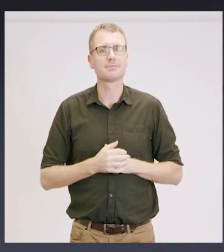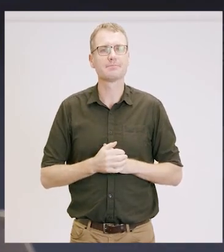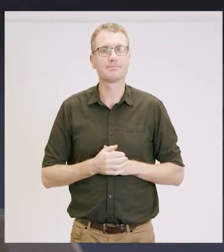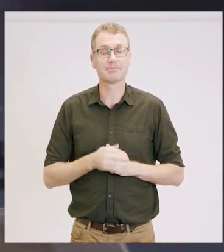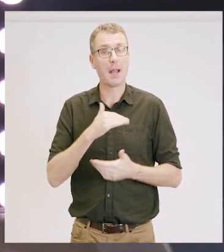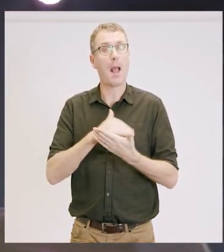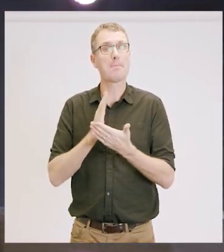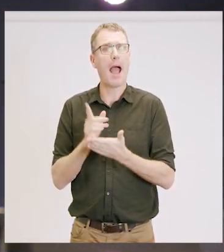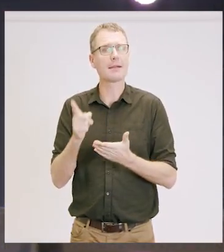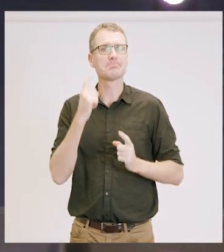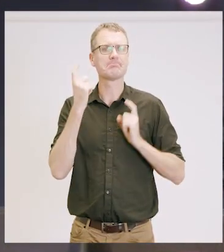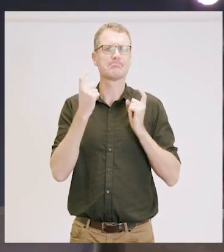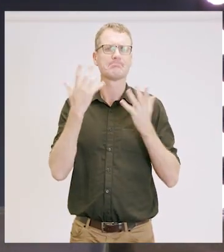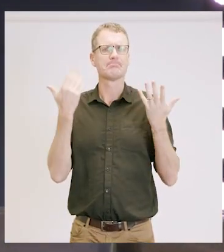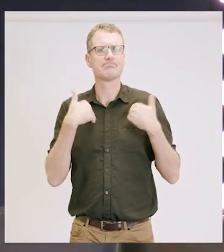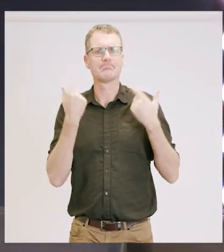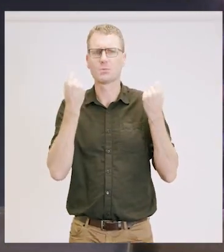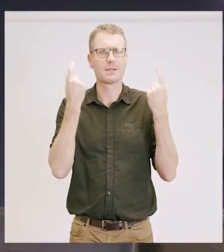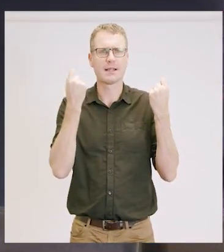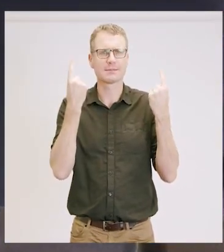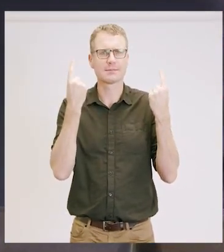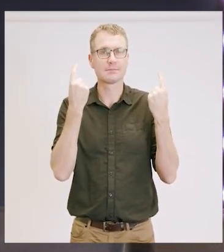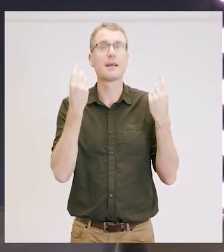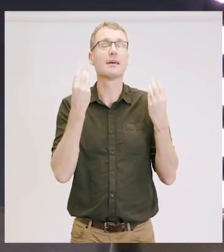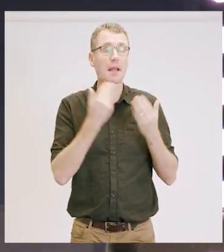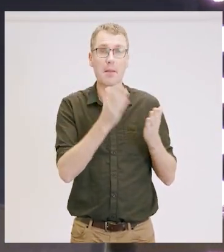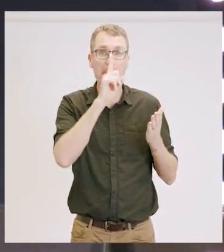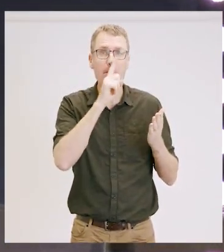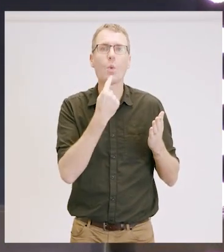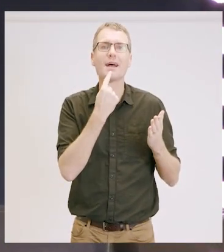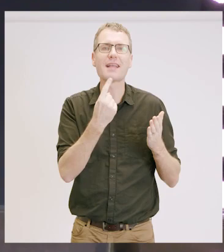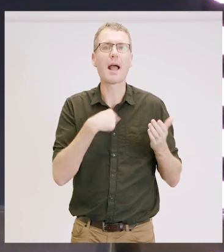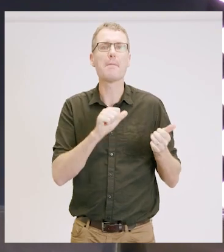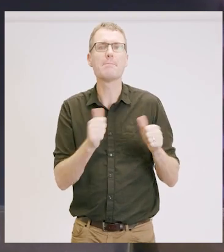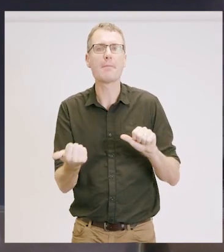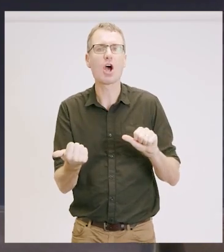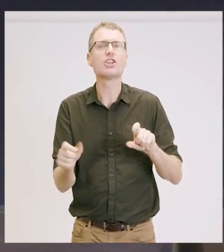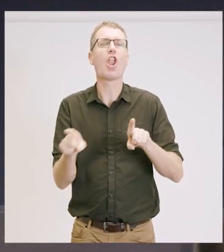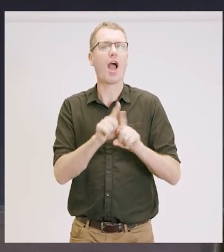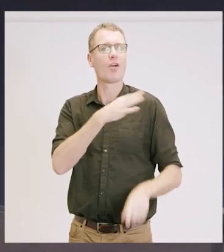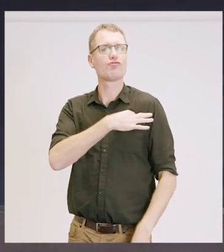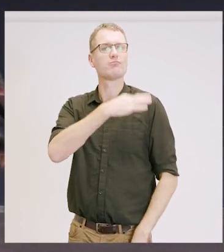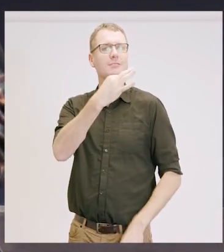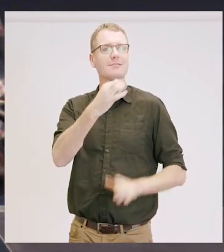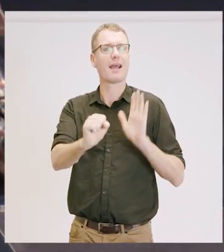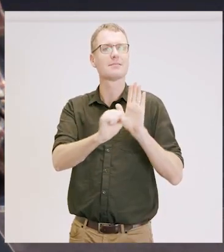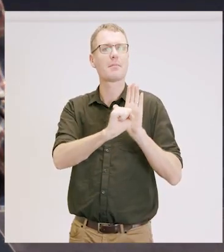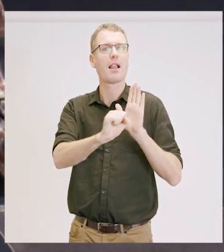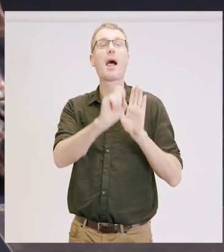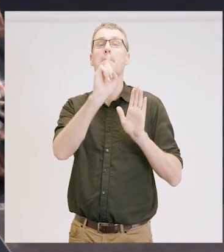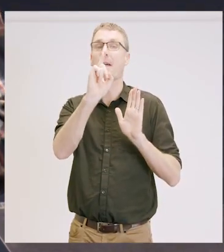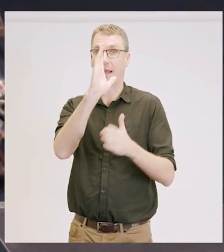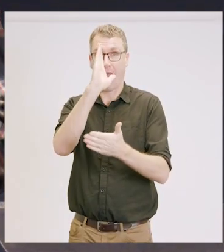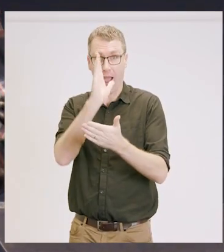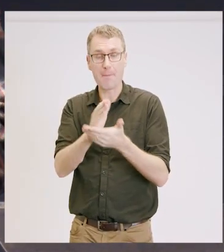an incredible mystery. You know, it seems that, you know, many people say it's a symbol and it is a symbol, but obviously something